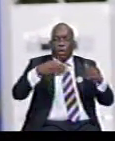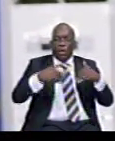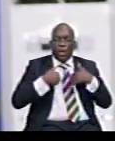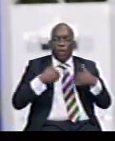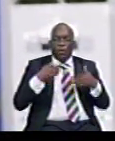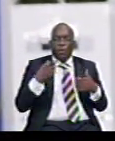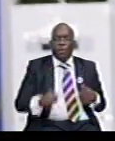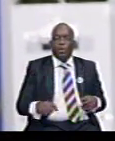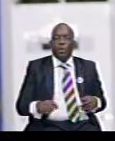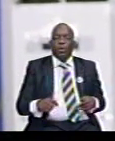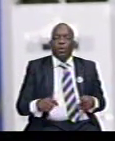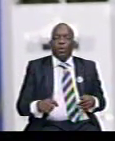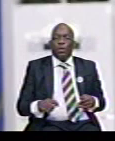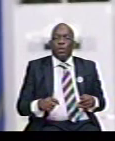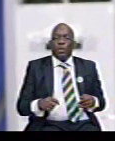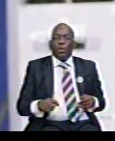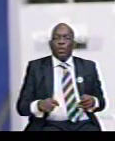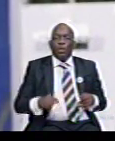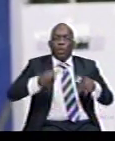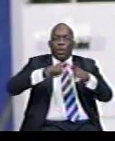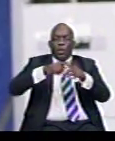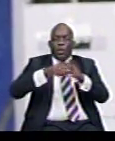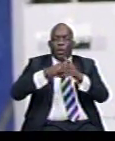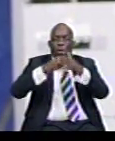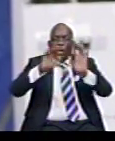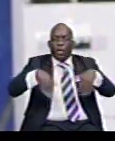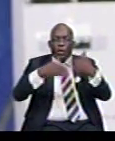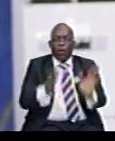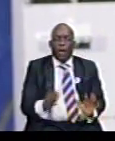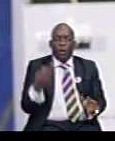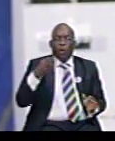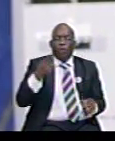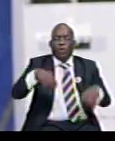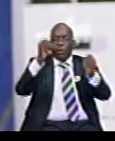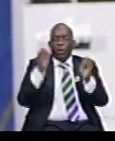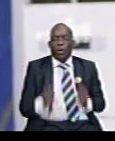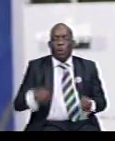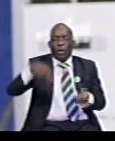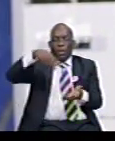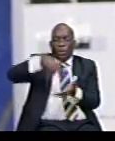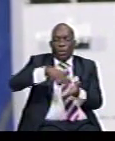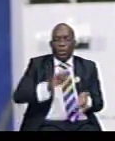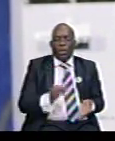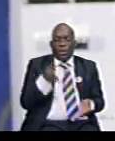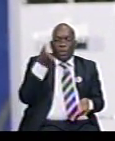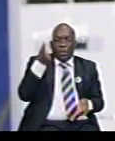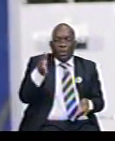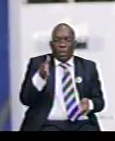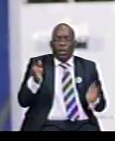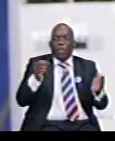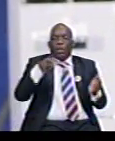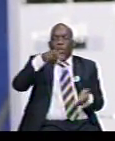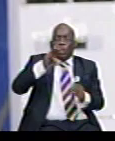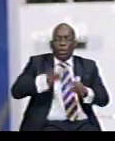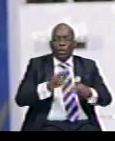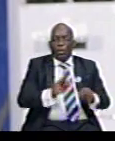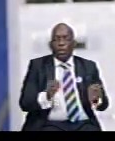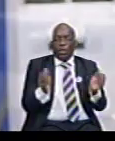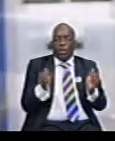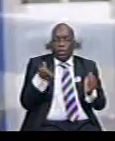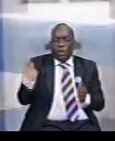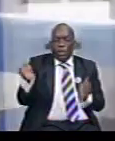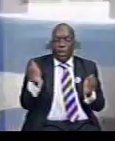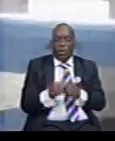the originator of the power standing there and sitting down there with us. And when